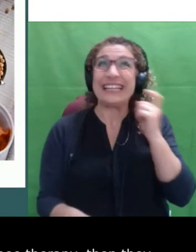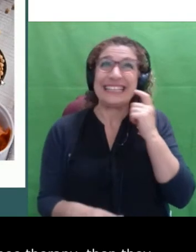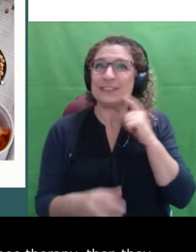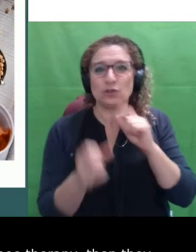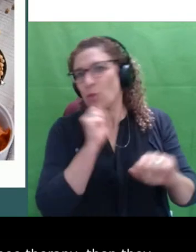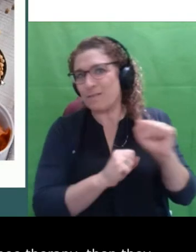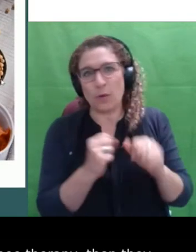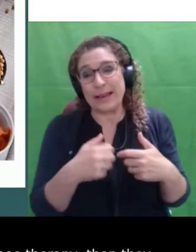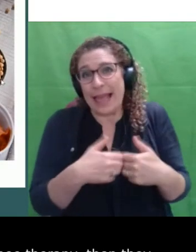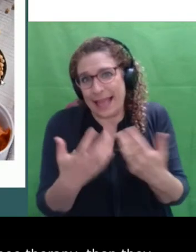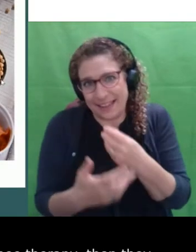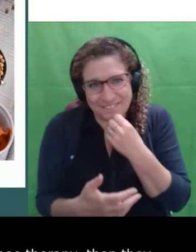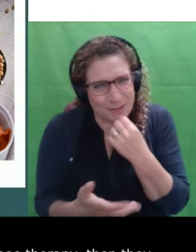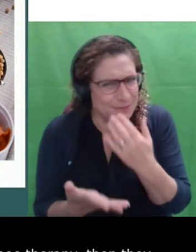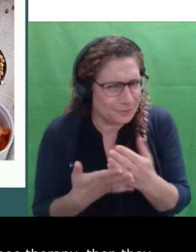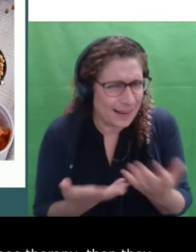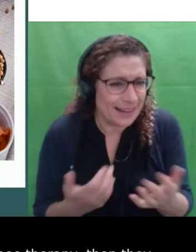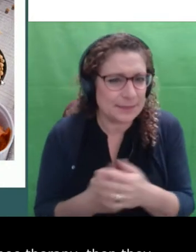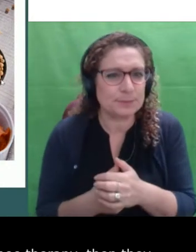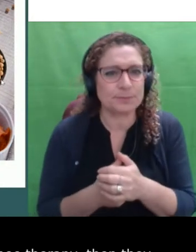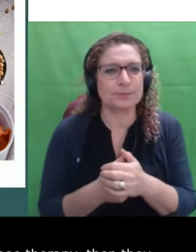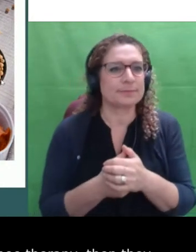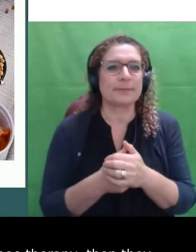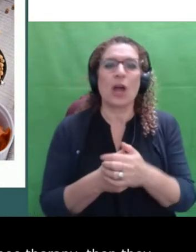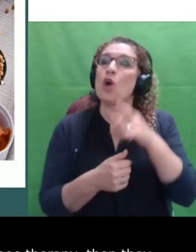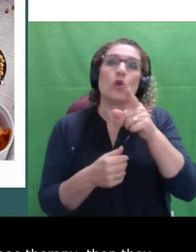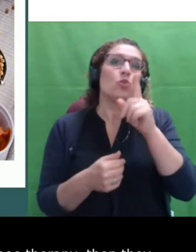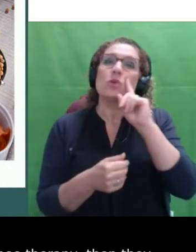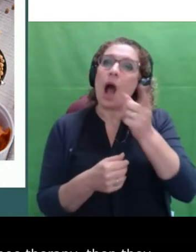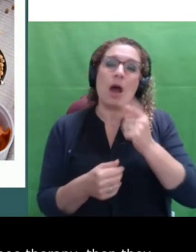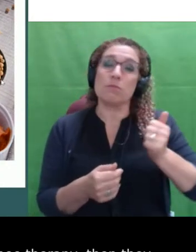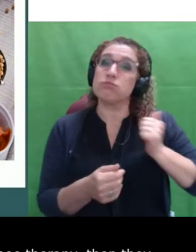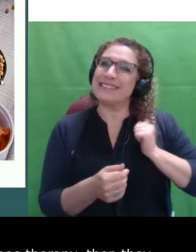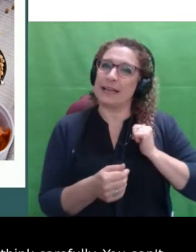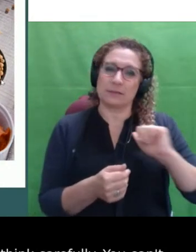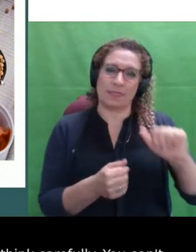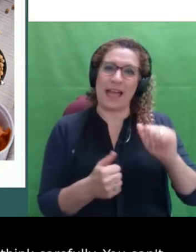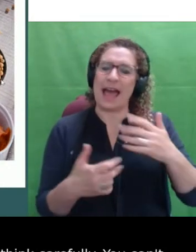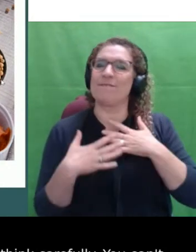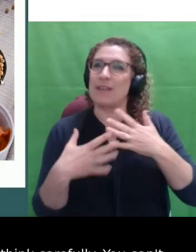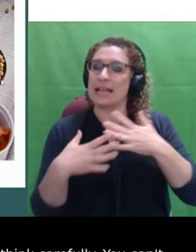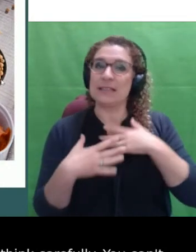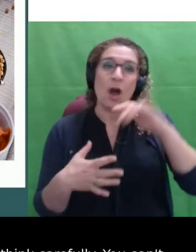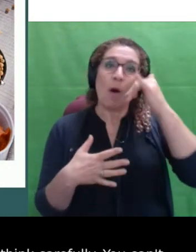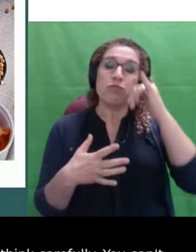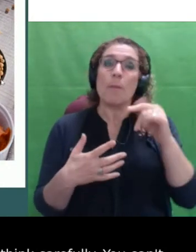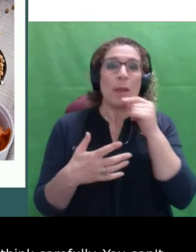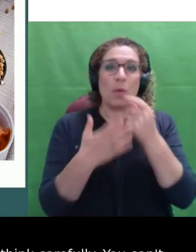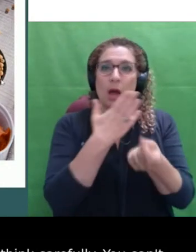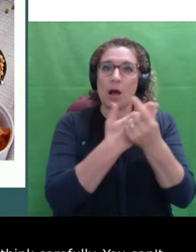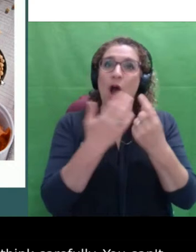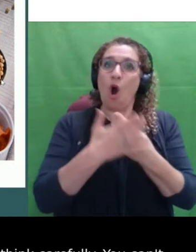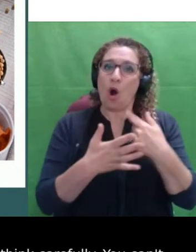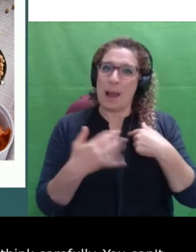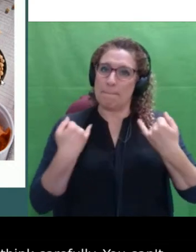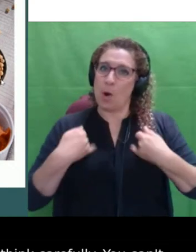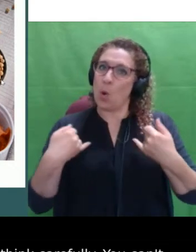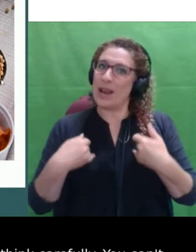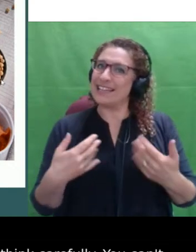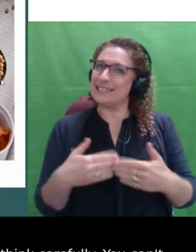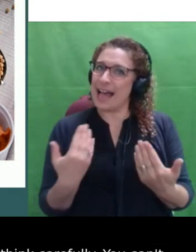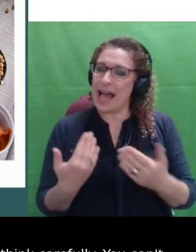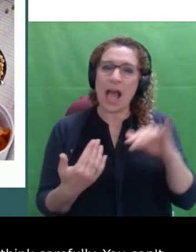as i've said you can't predict anaphylaxis unfortunately it is more likely to occur on a day you're poorly if you eat the food you're allergic to or with your